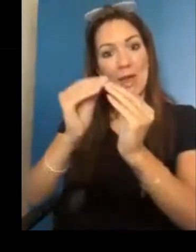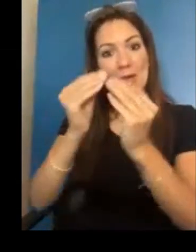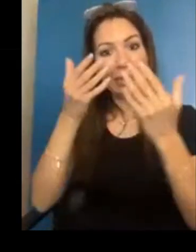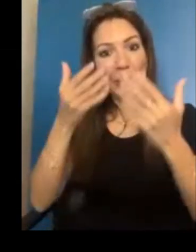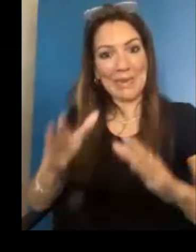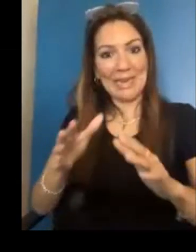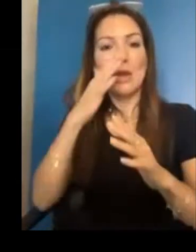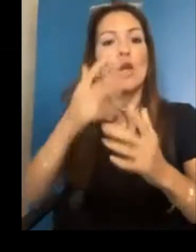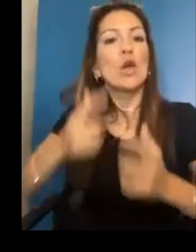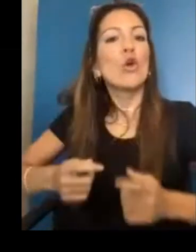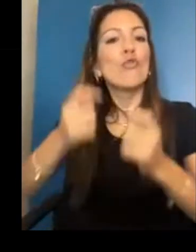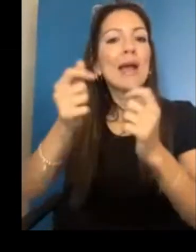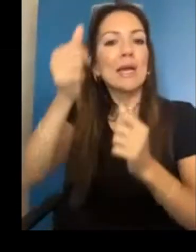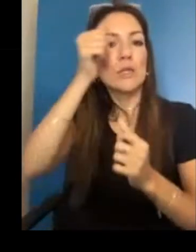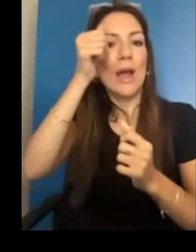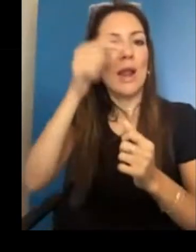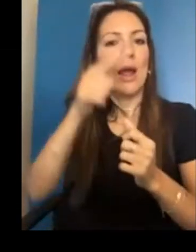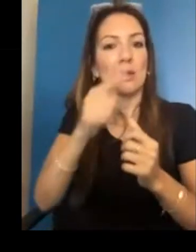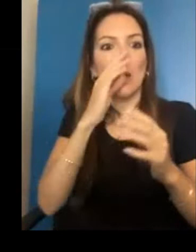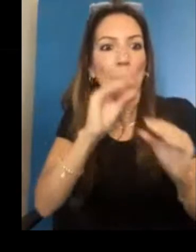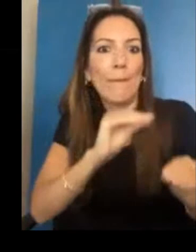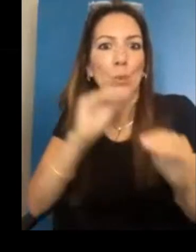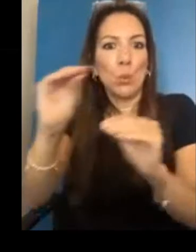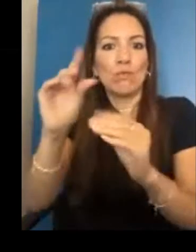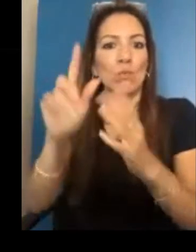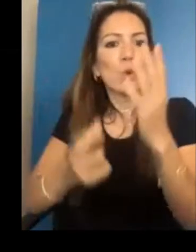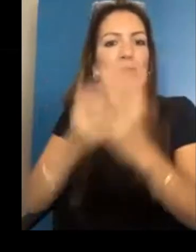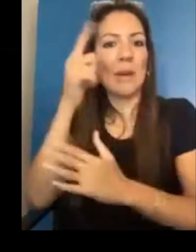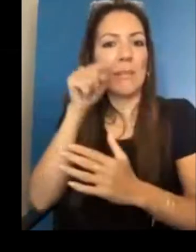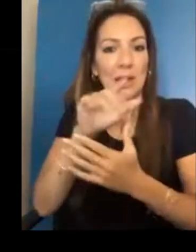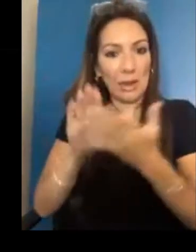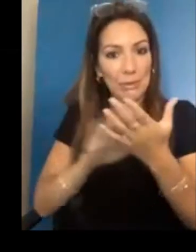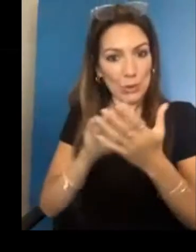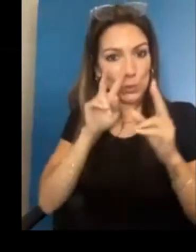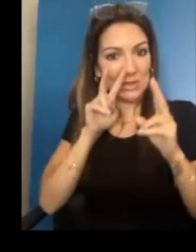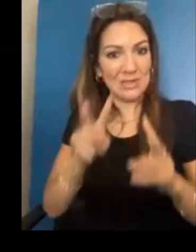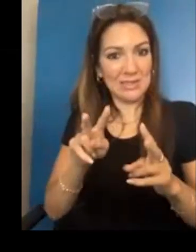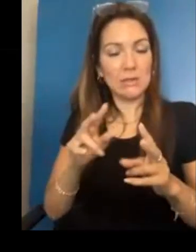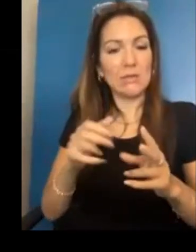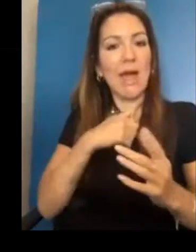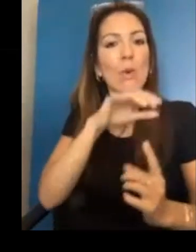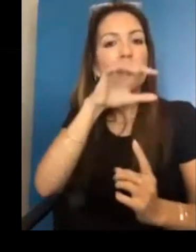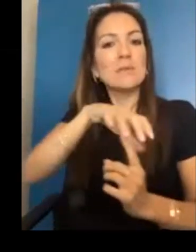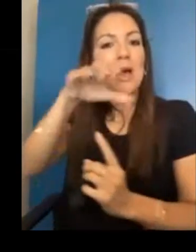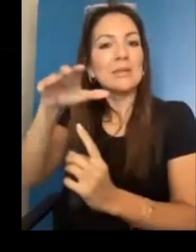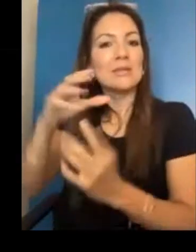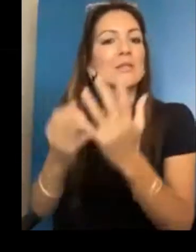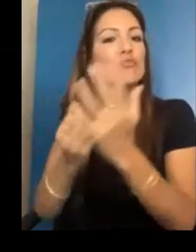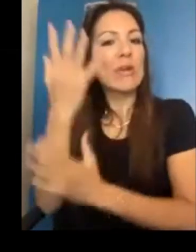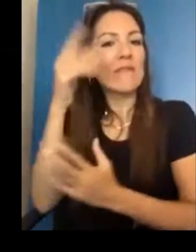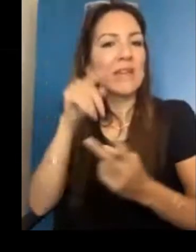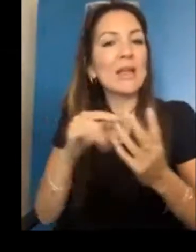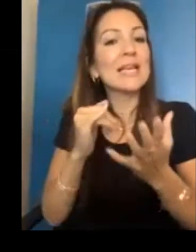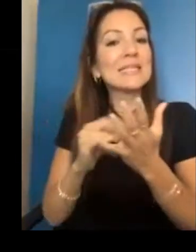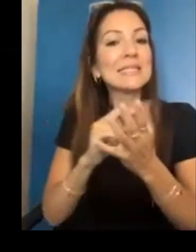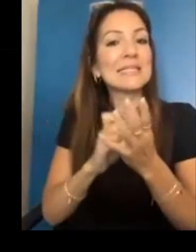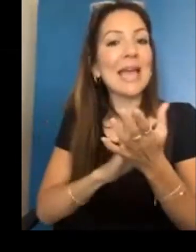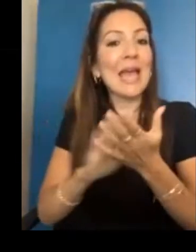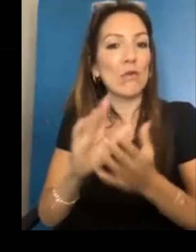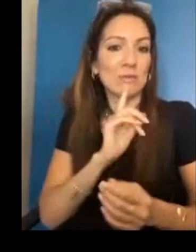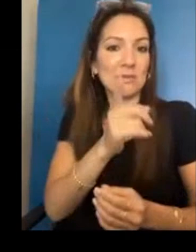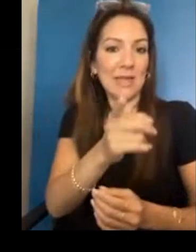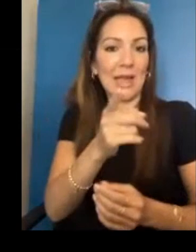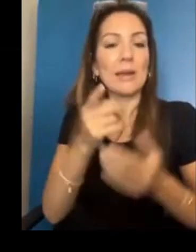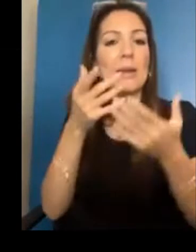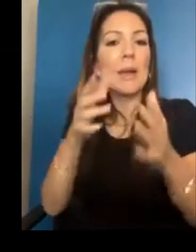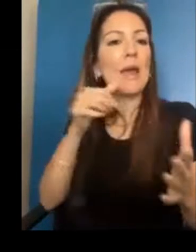raise awareness of the moves that are coming up. So you'll see those around our sites at Springfield. As Sarah said, we've put that in a